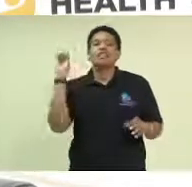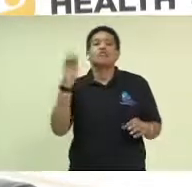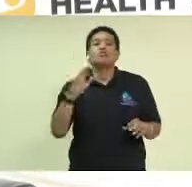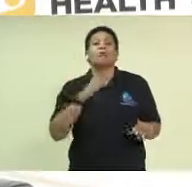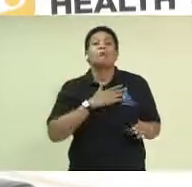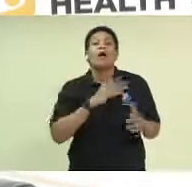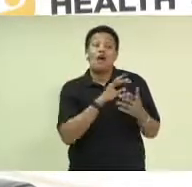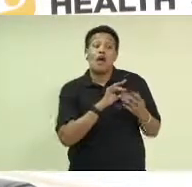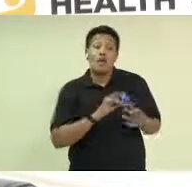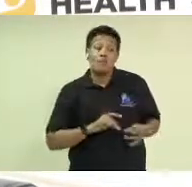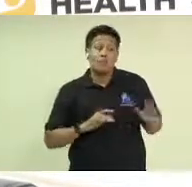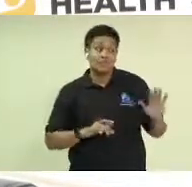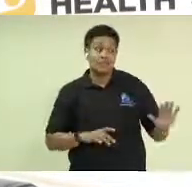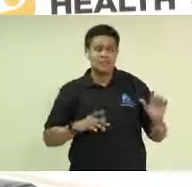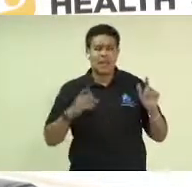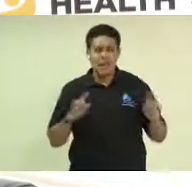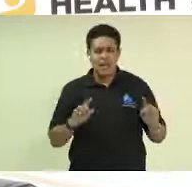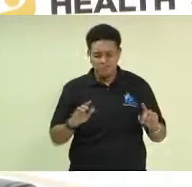my comments.